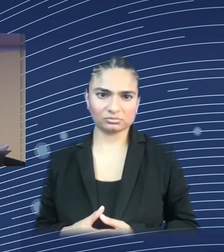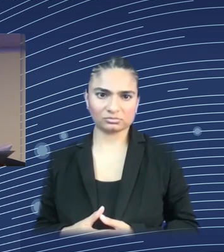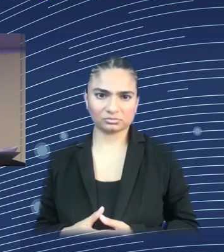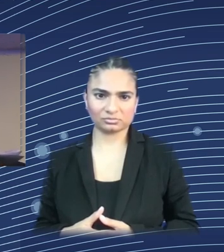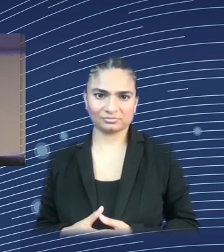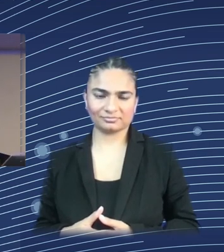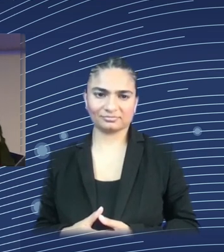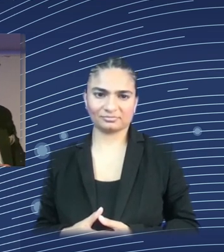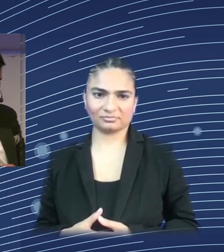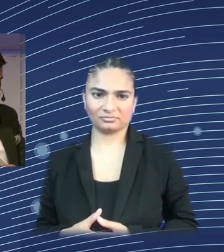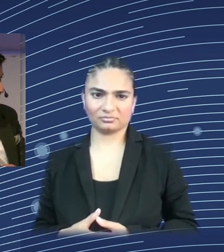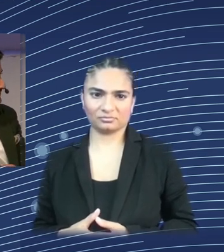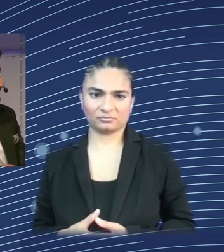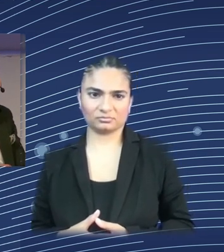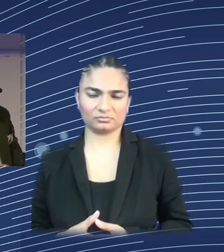27%.